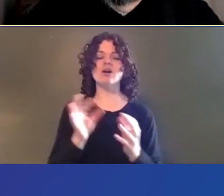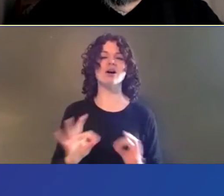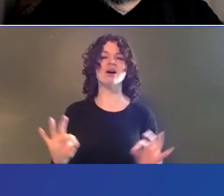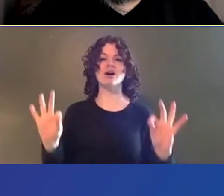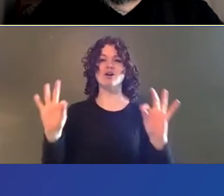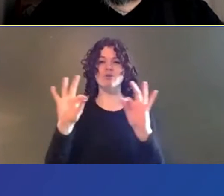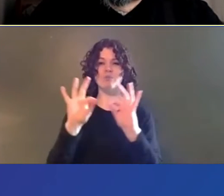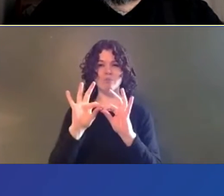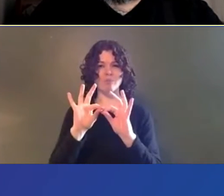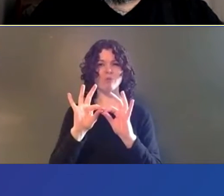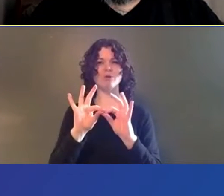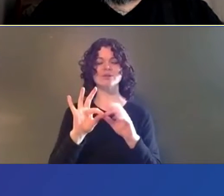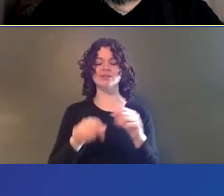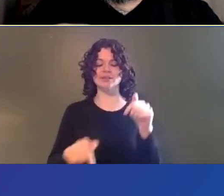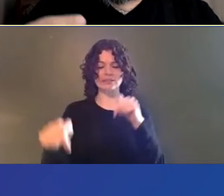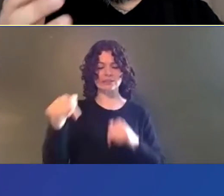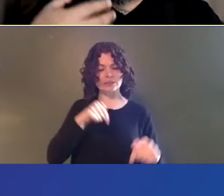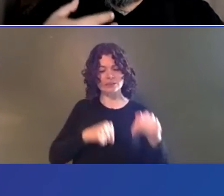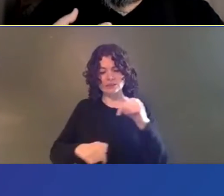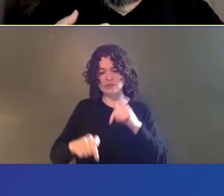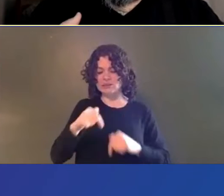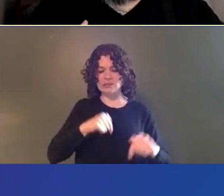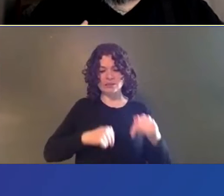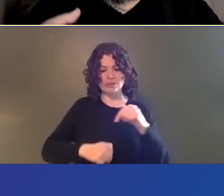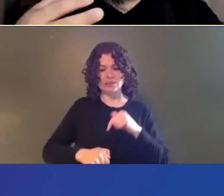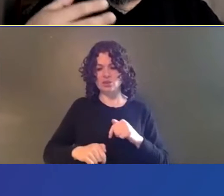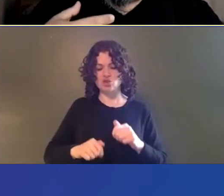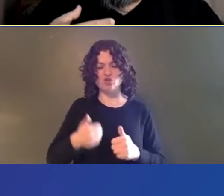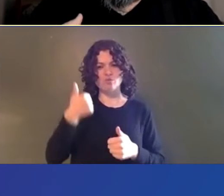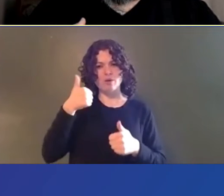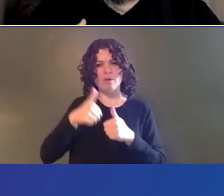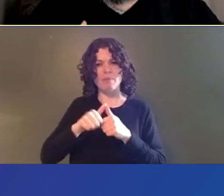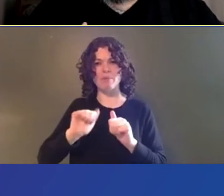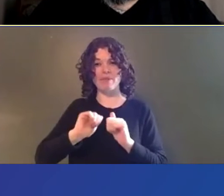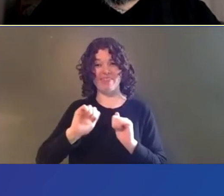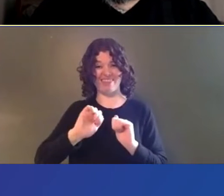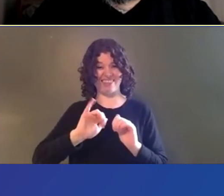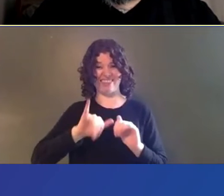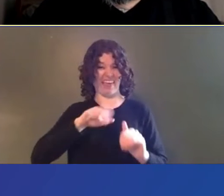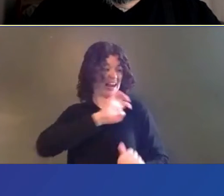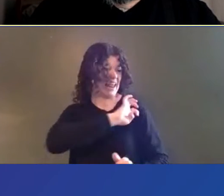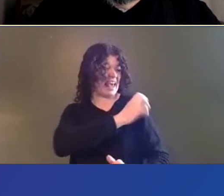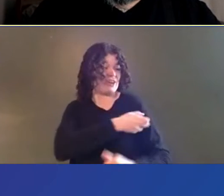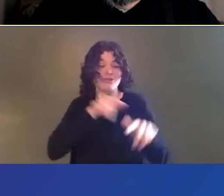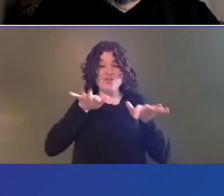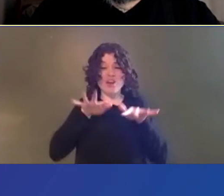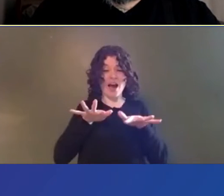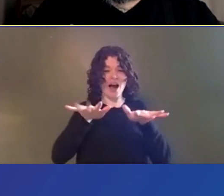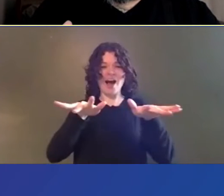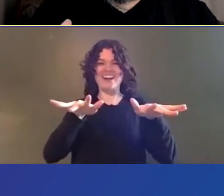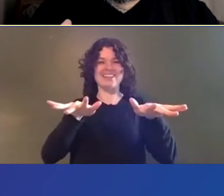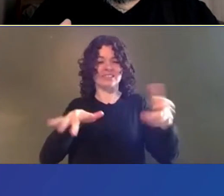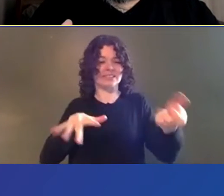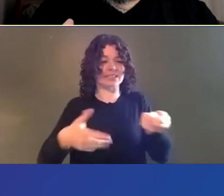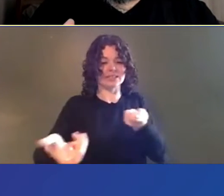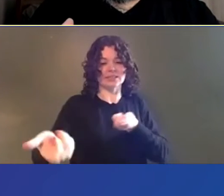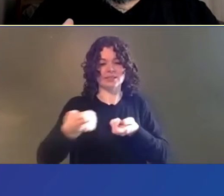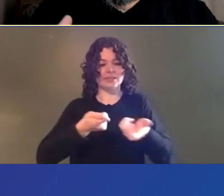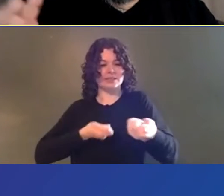how to energize yourself, feed yourself that energy, and allow yourself